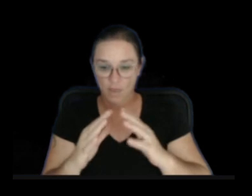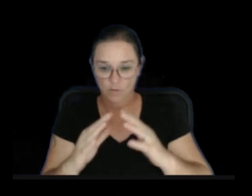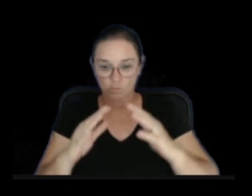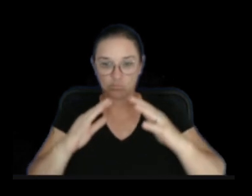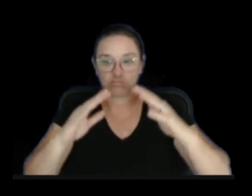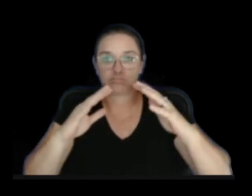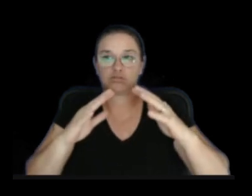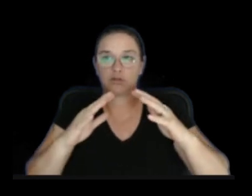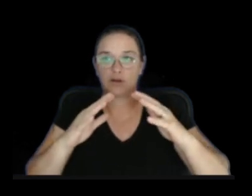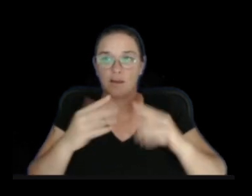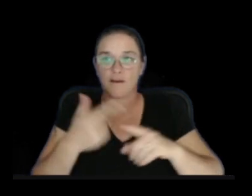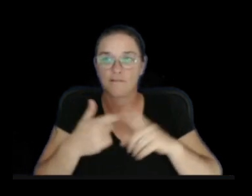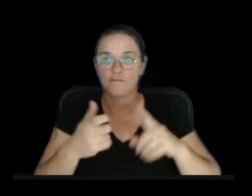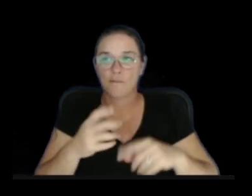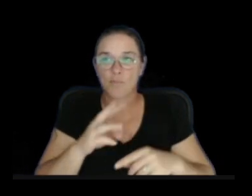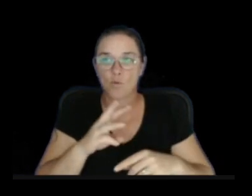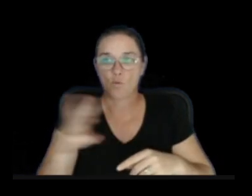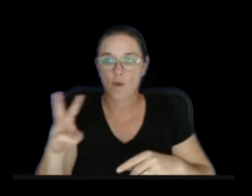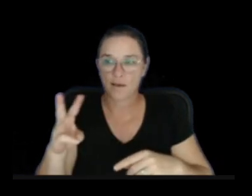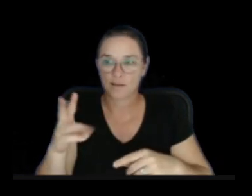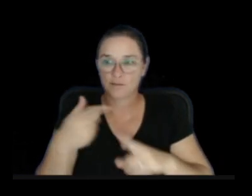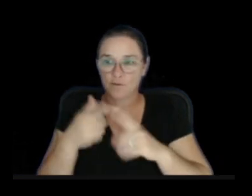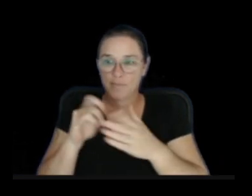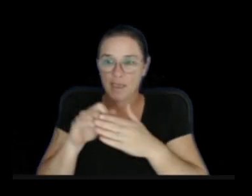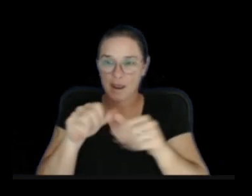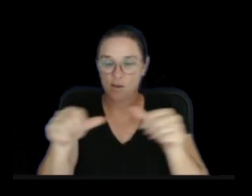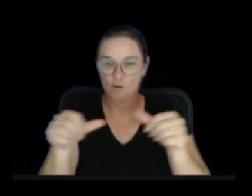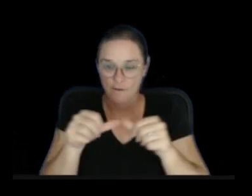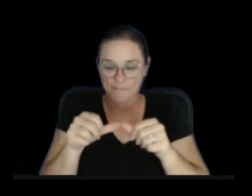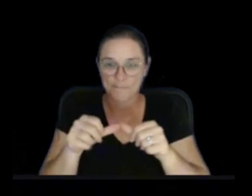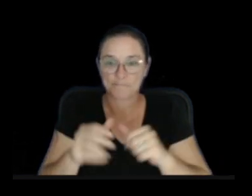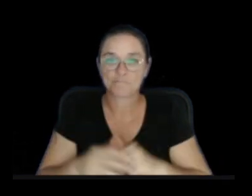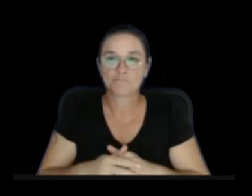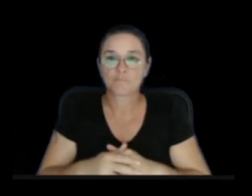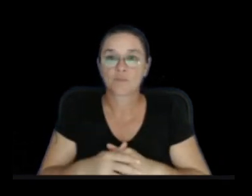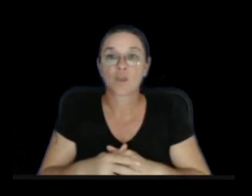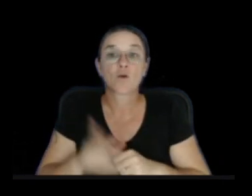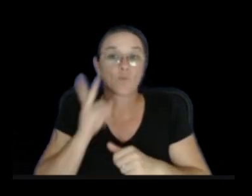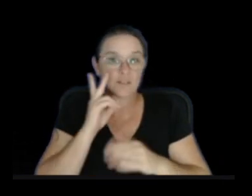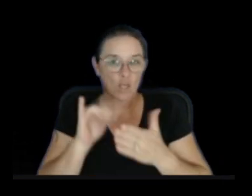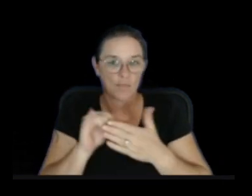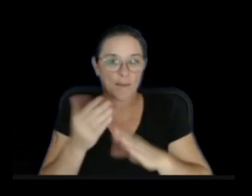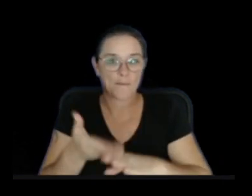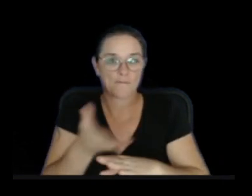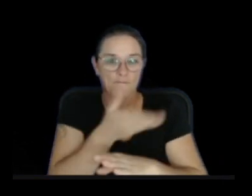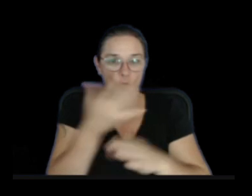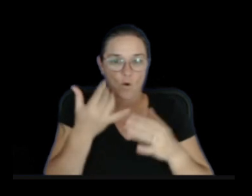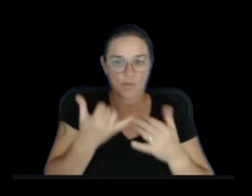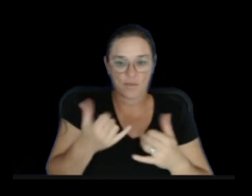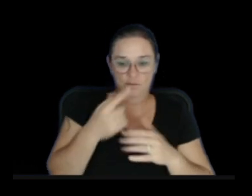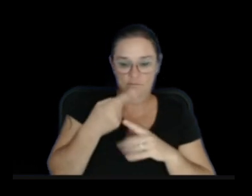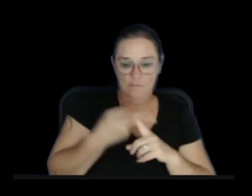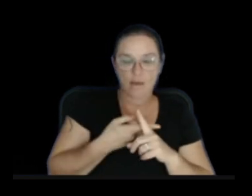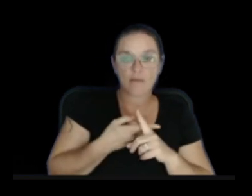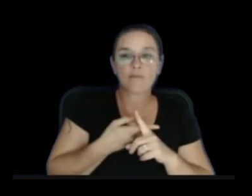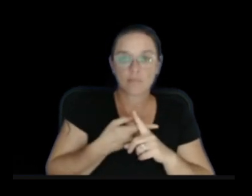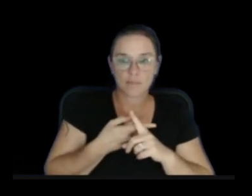west from that station, something that we also saw earlier in the month, which is what was picked up on that radar